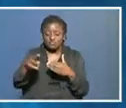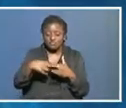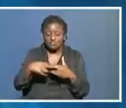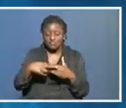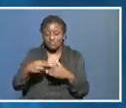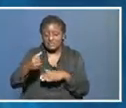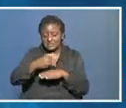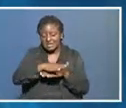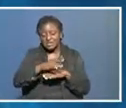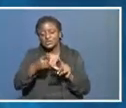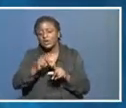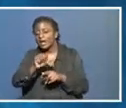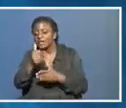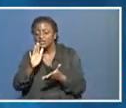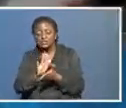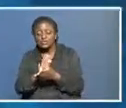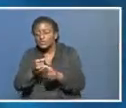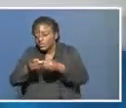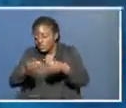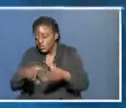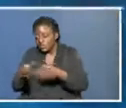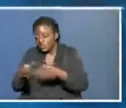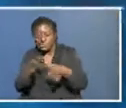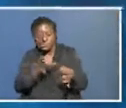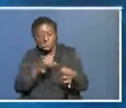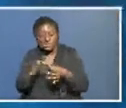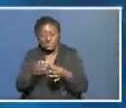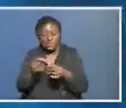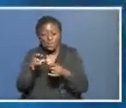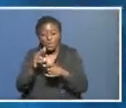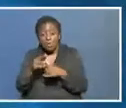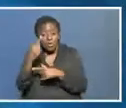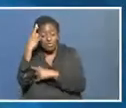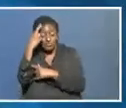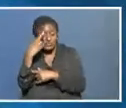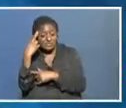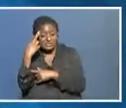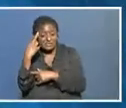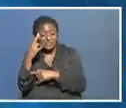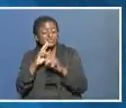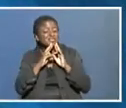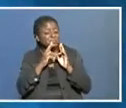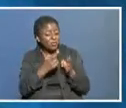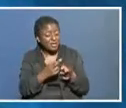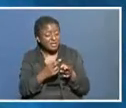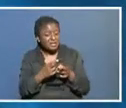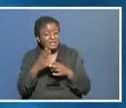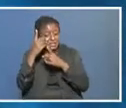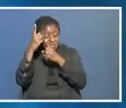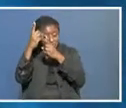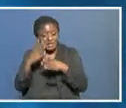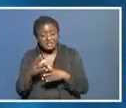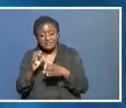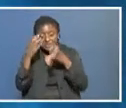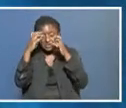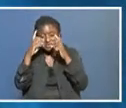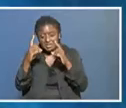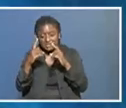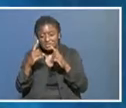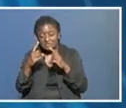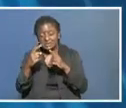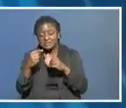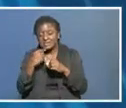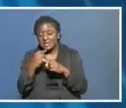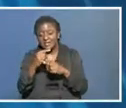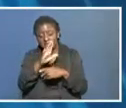schools without explanation or due cause. While responding to such claims, Director of Education Marcellus Taylor told our news team